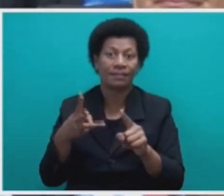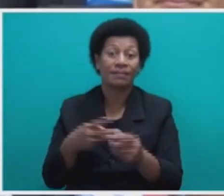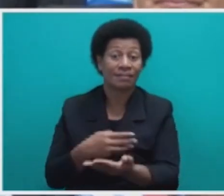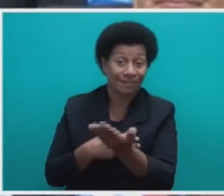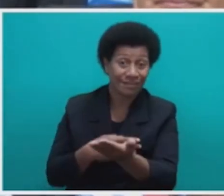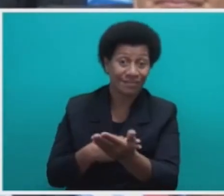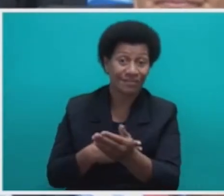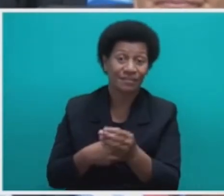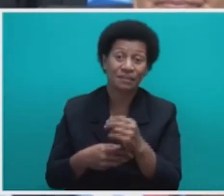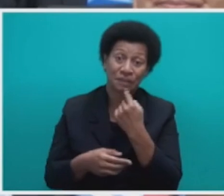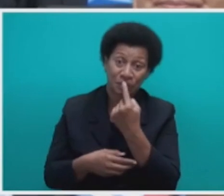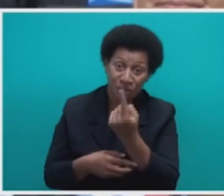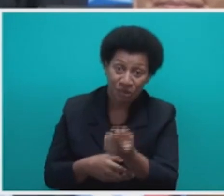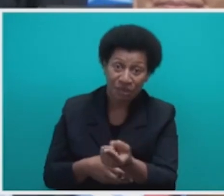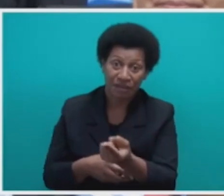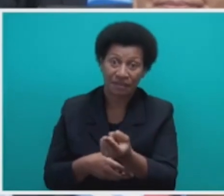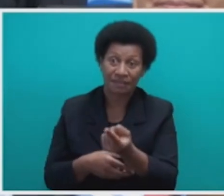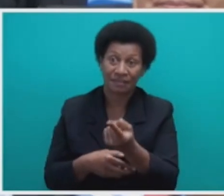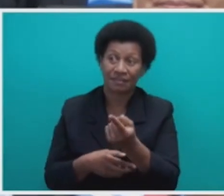she's saying that,